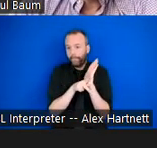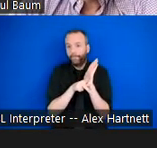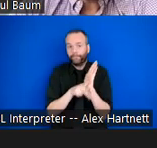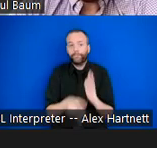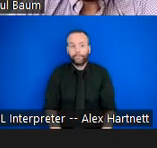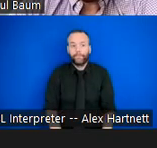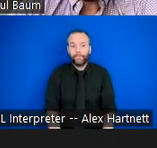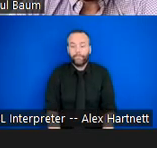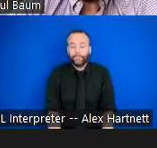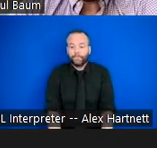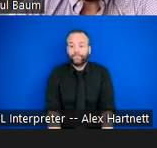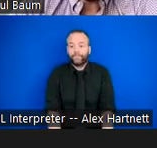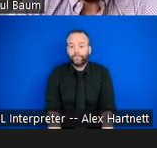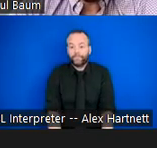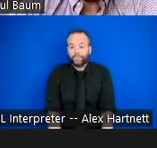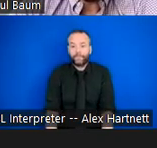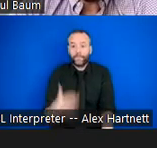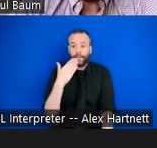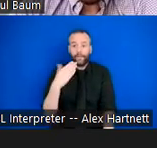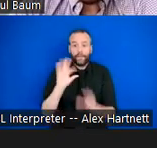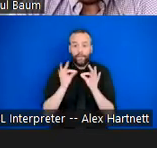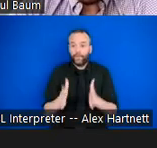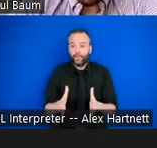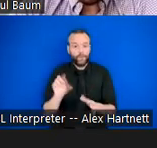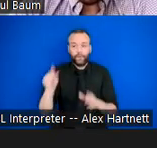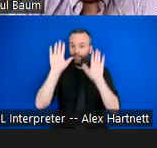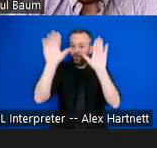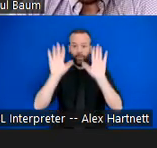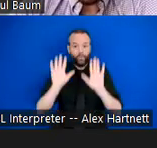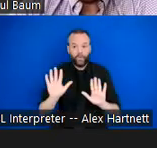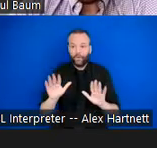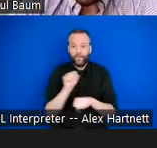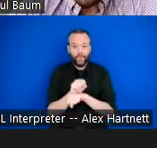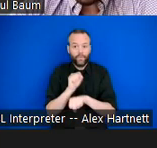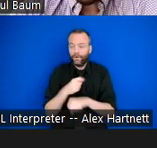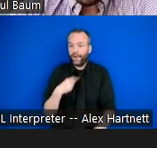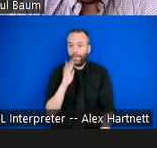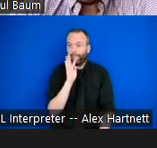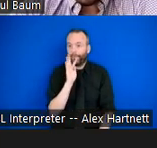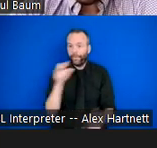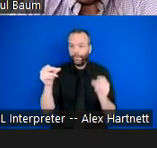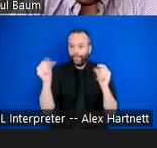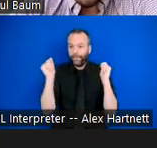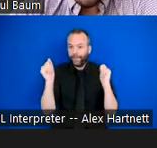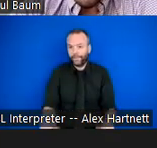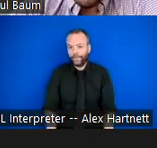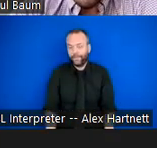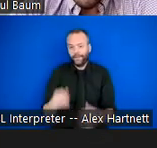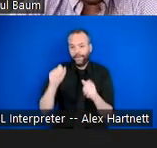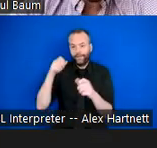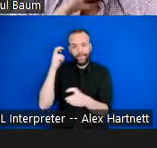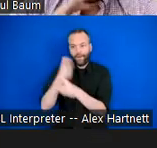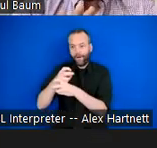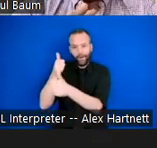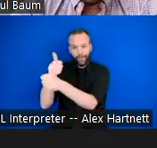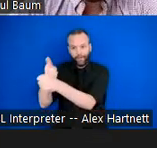And I just want to say the sign language interpreter is doing an amazing job, because I talk very fast sometimes because it's a lot of content to go